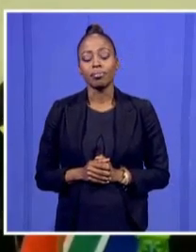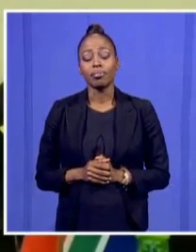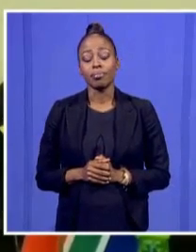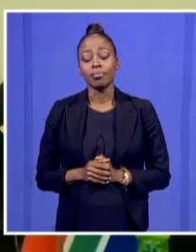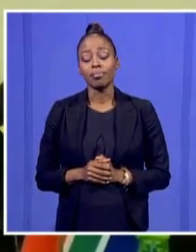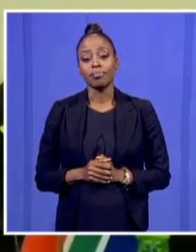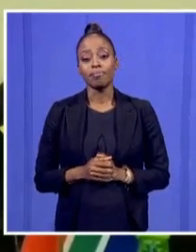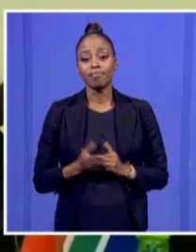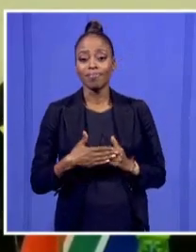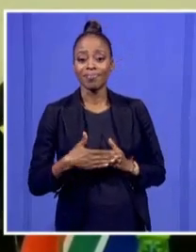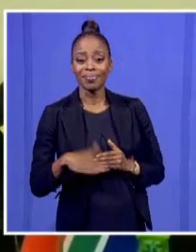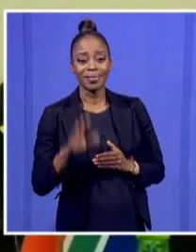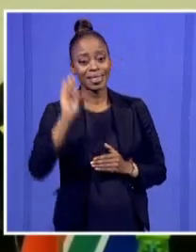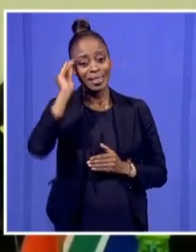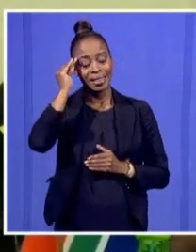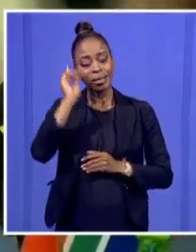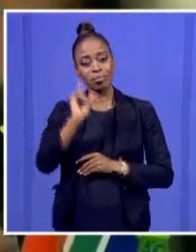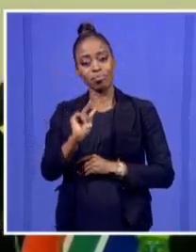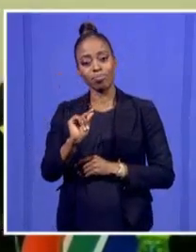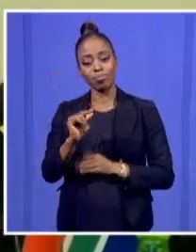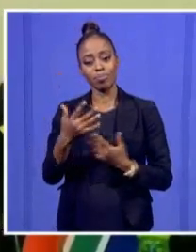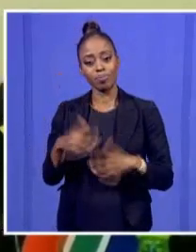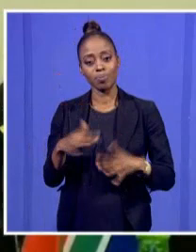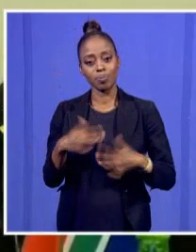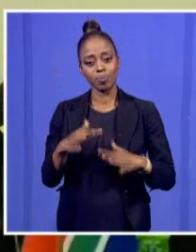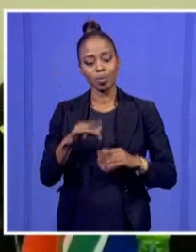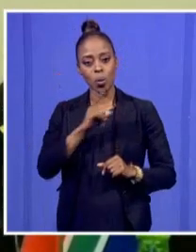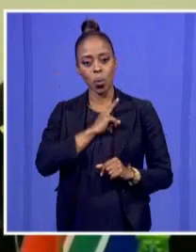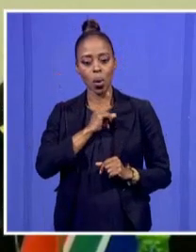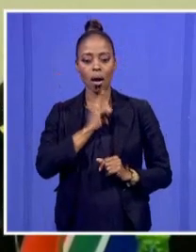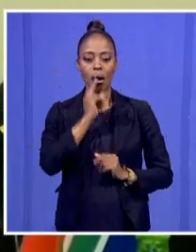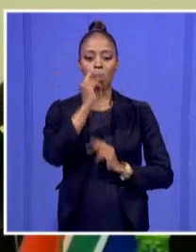times where we can see that